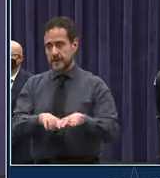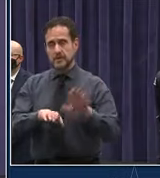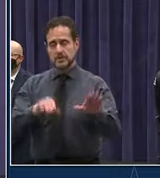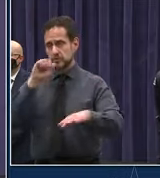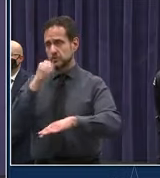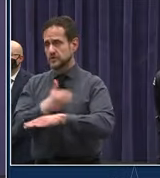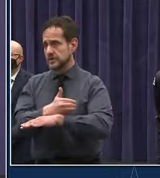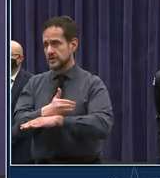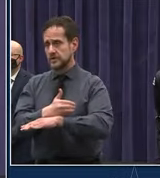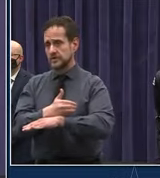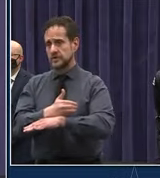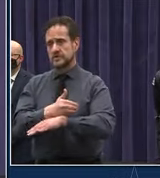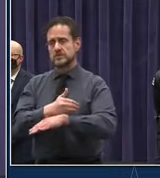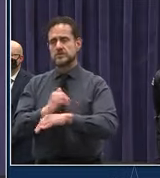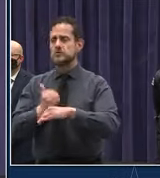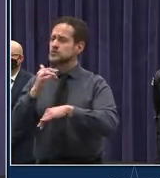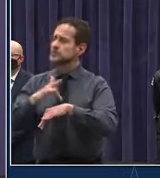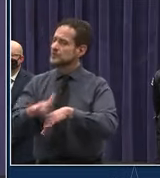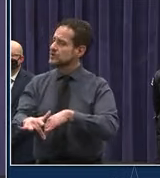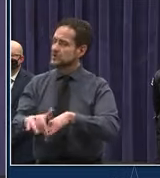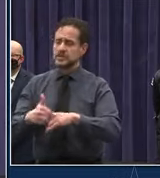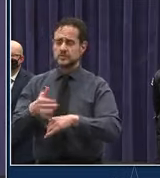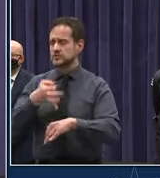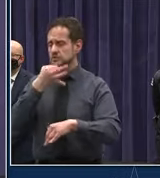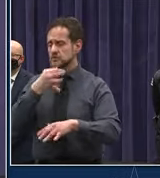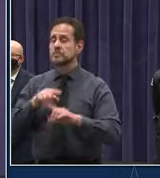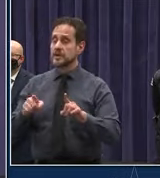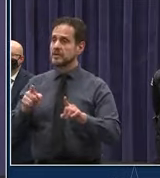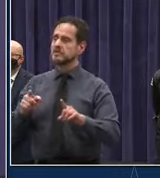mother who now has to endure this tragedy,